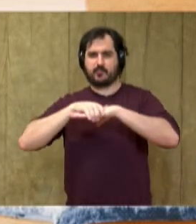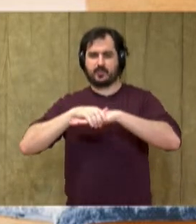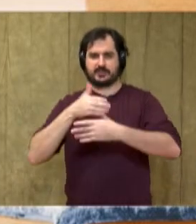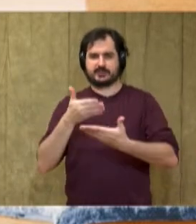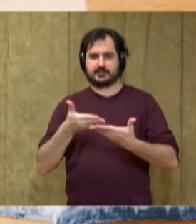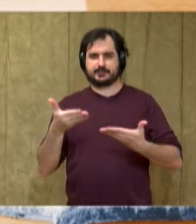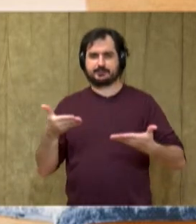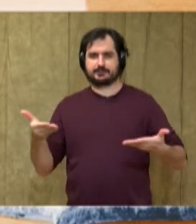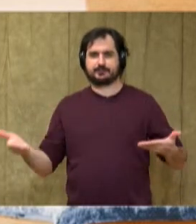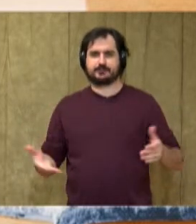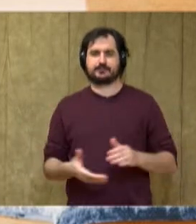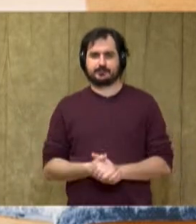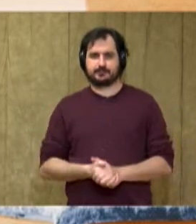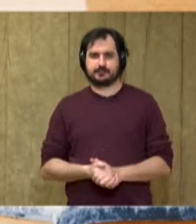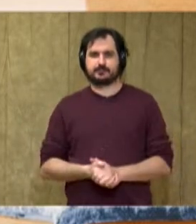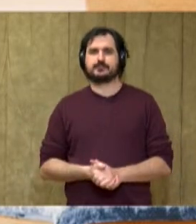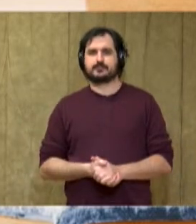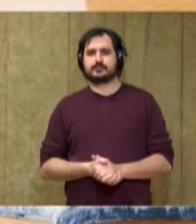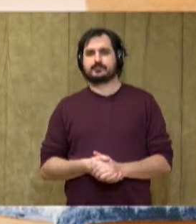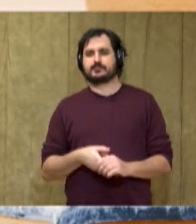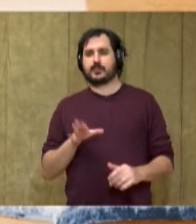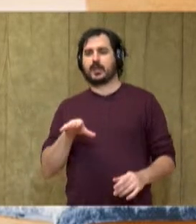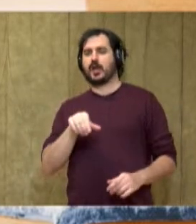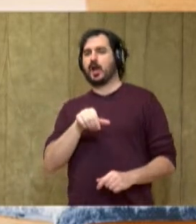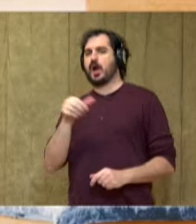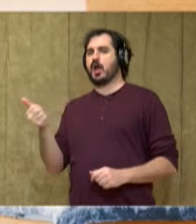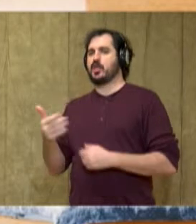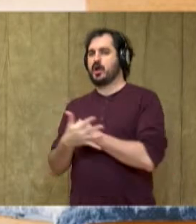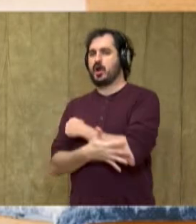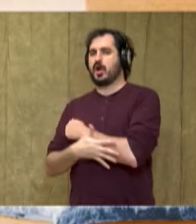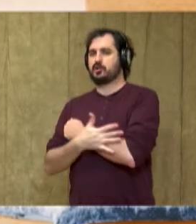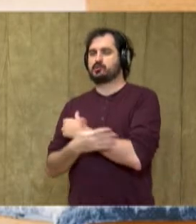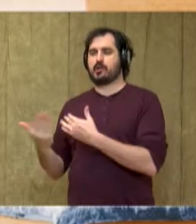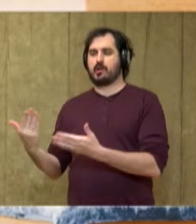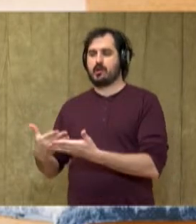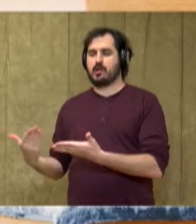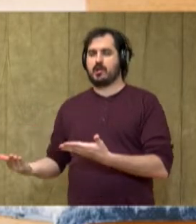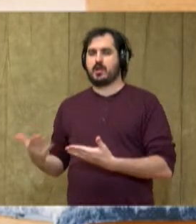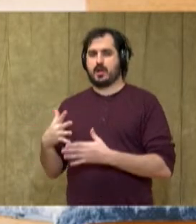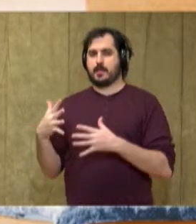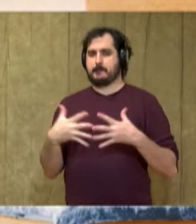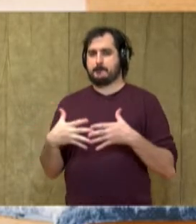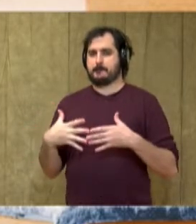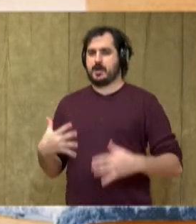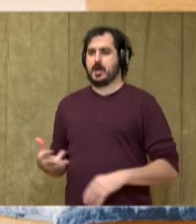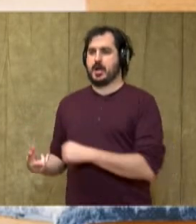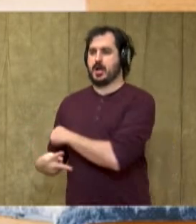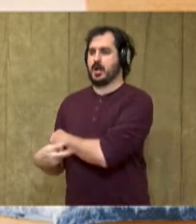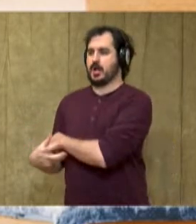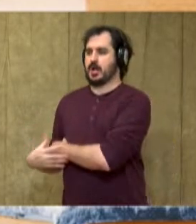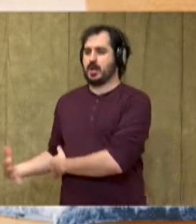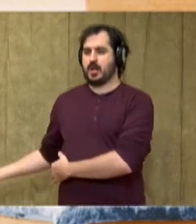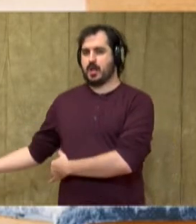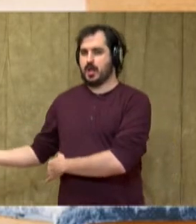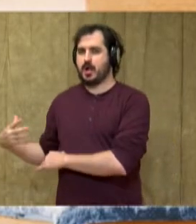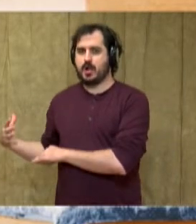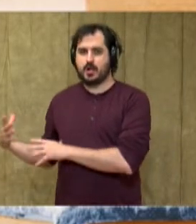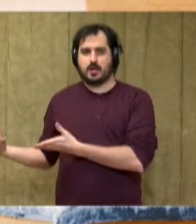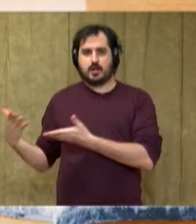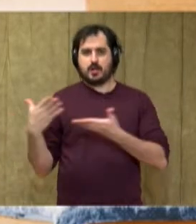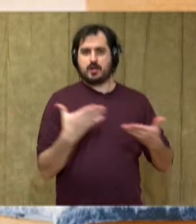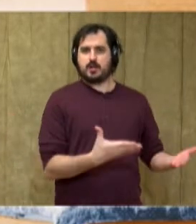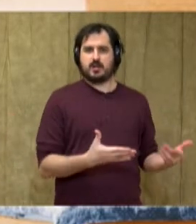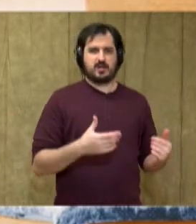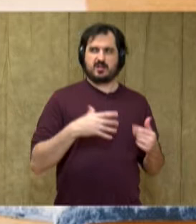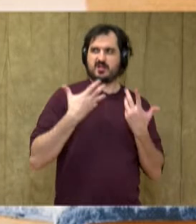smuggled in untaxed goods from other countries, which was illegal, and they made lots of their own goods instead of